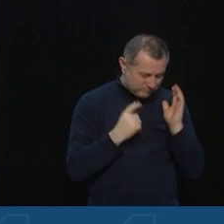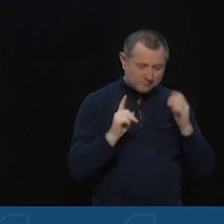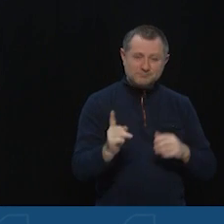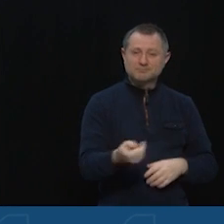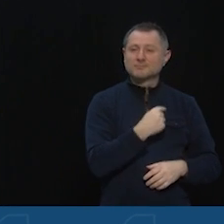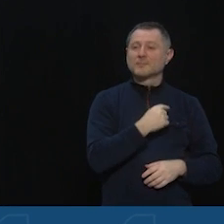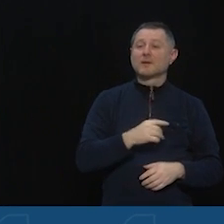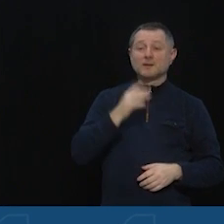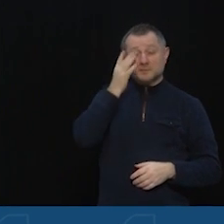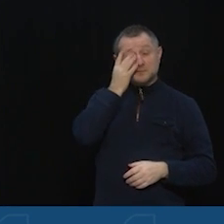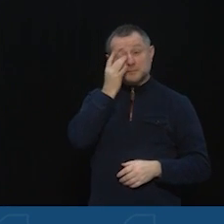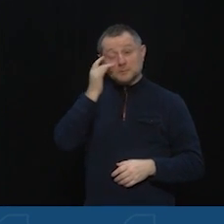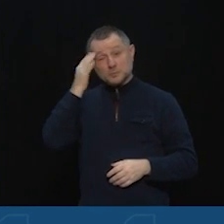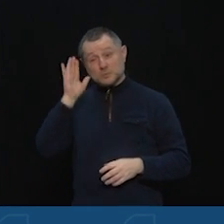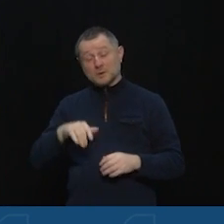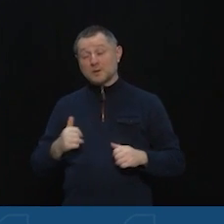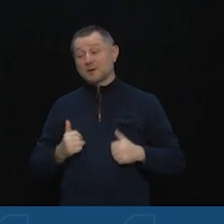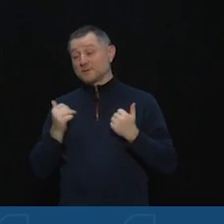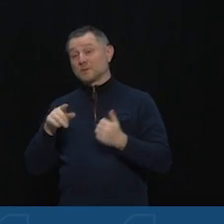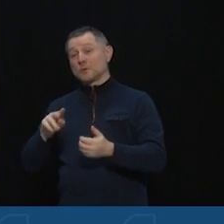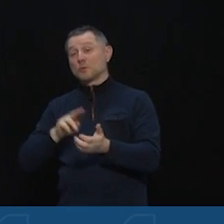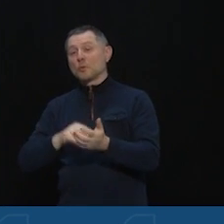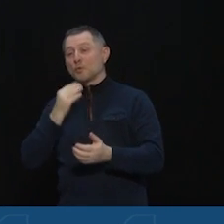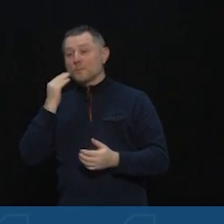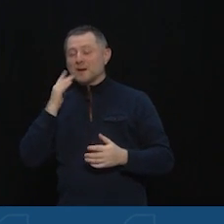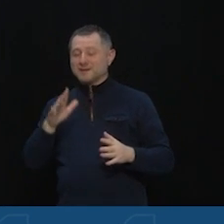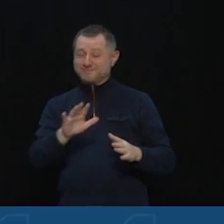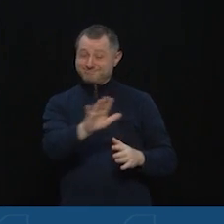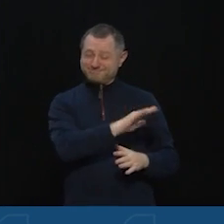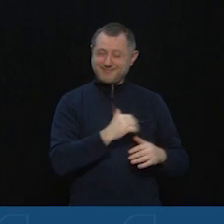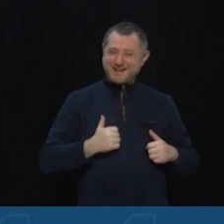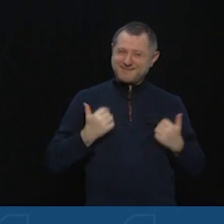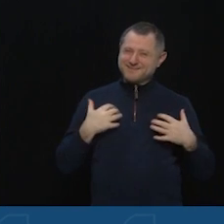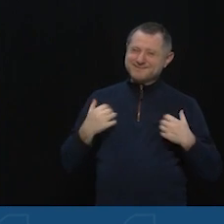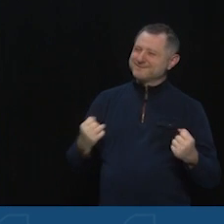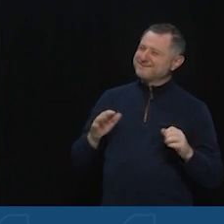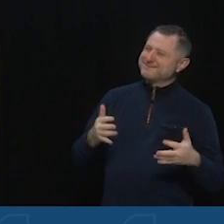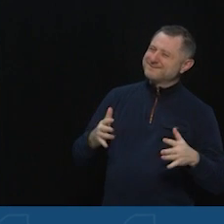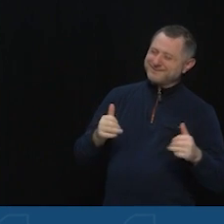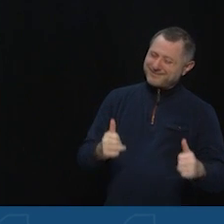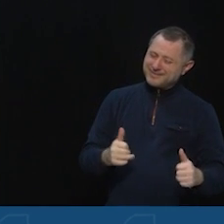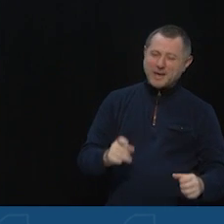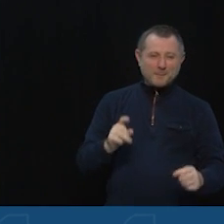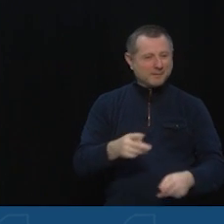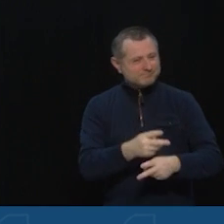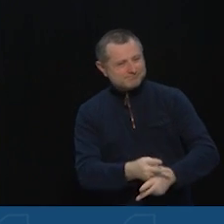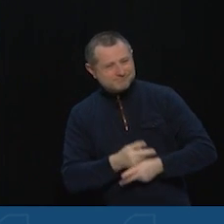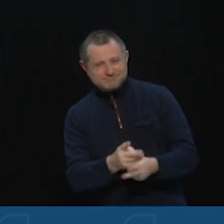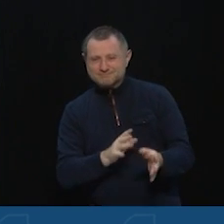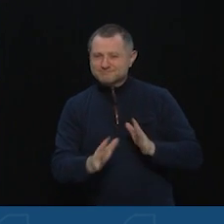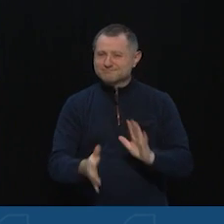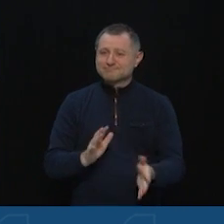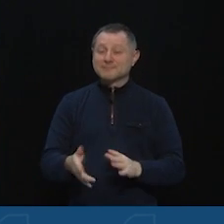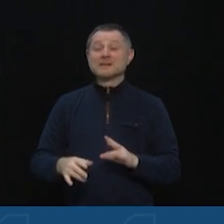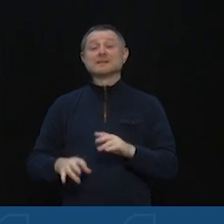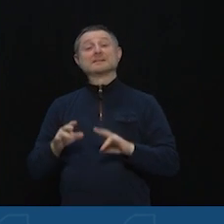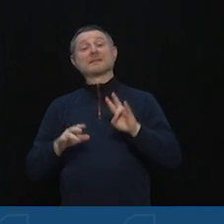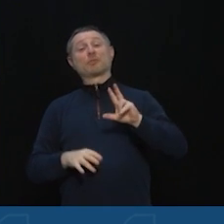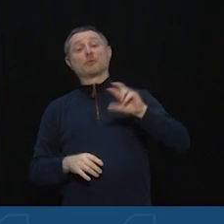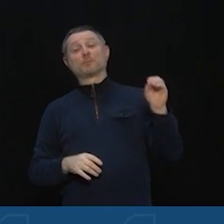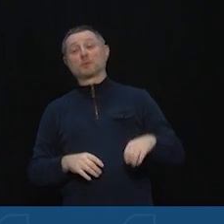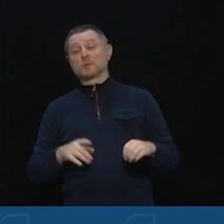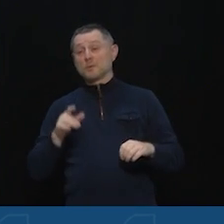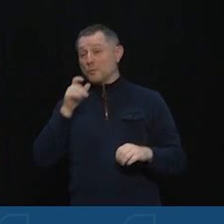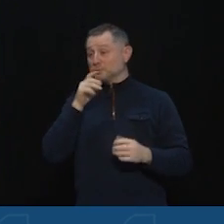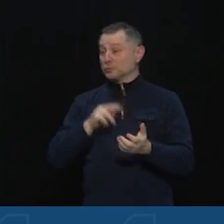a vulnerable population. We're focused on it. So 73% of our nursing home residents are actually boosted. That's great. But